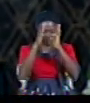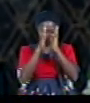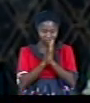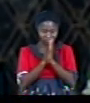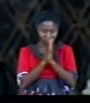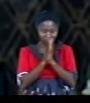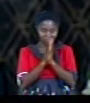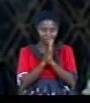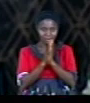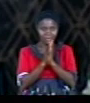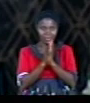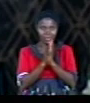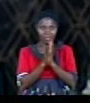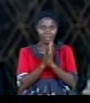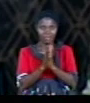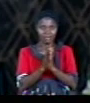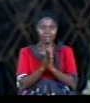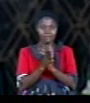The next person.